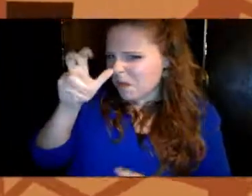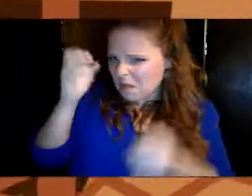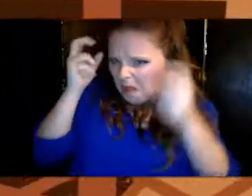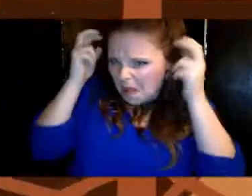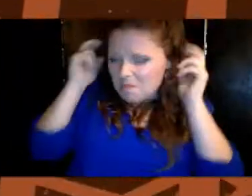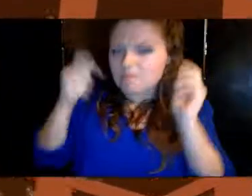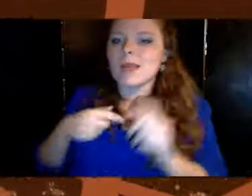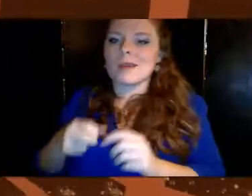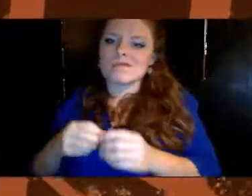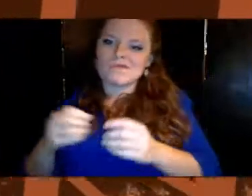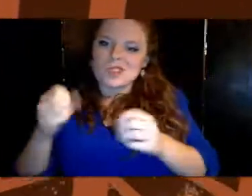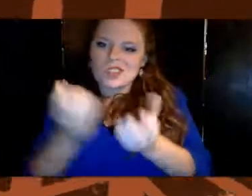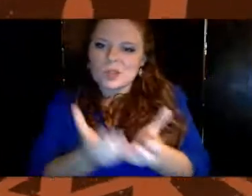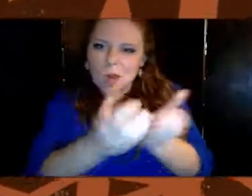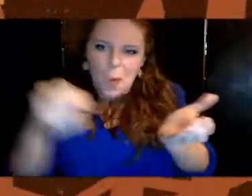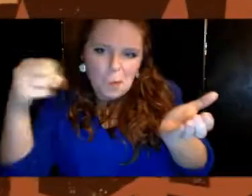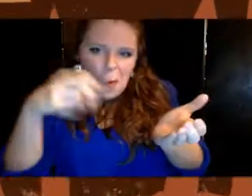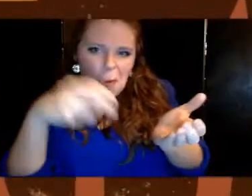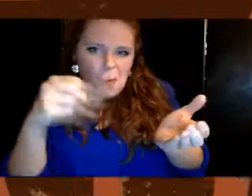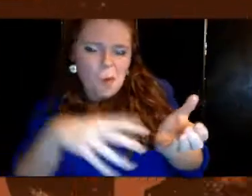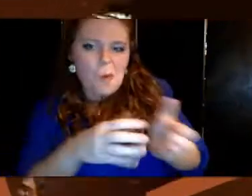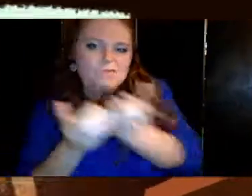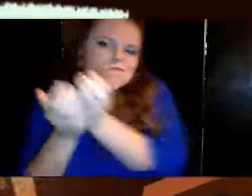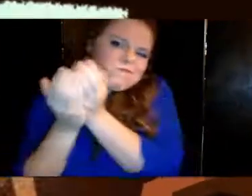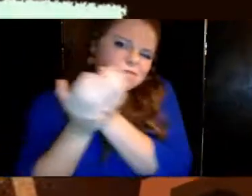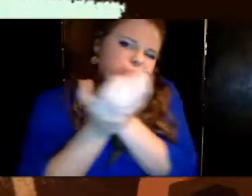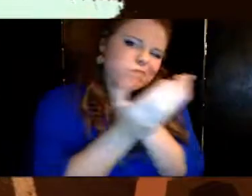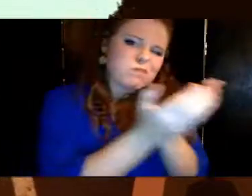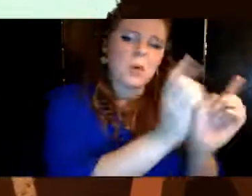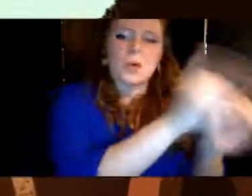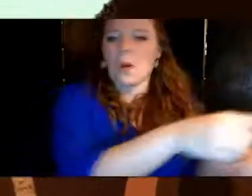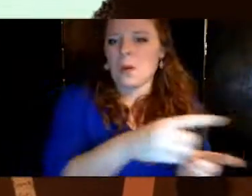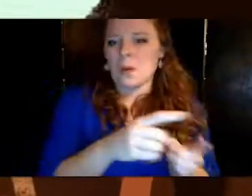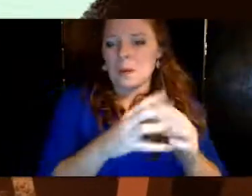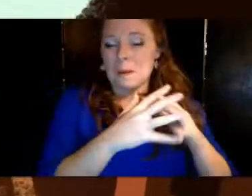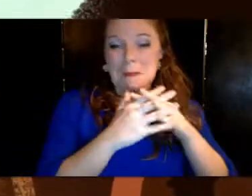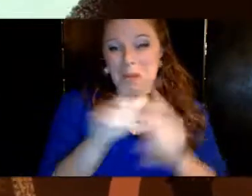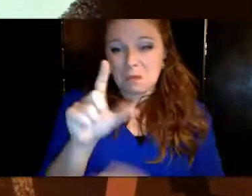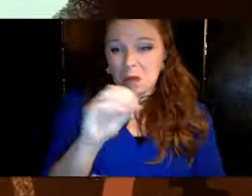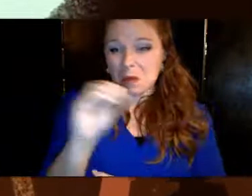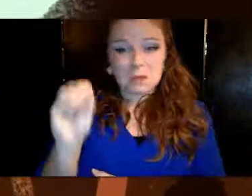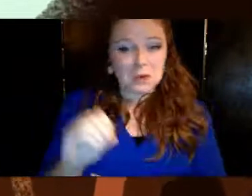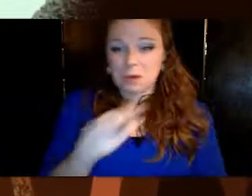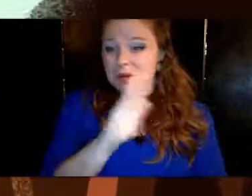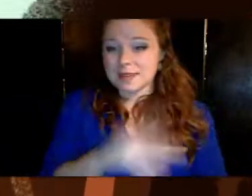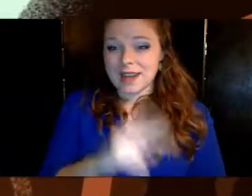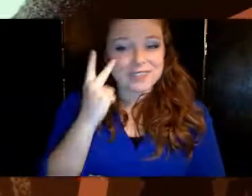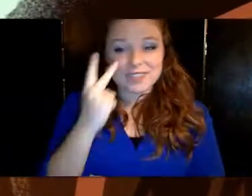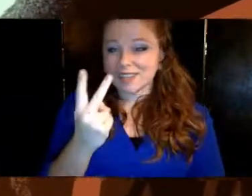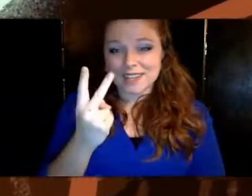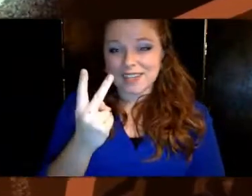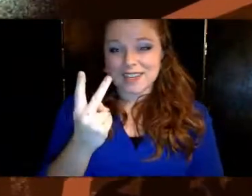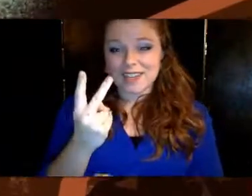for the Americas. About 20% of them would never see land again. Most captains of the day were tight